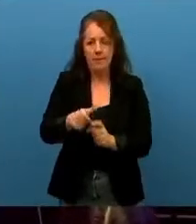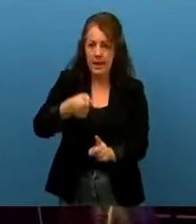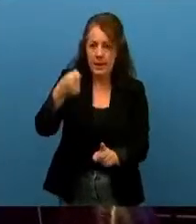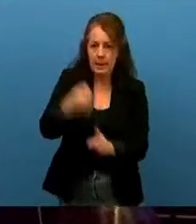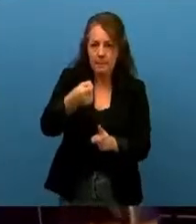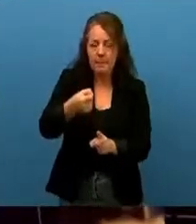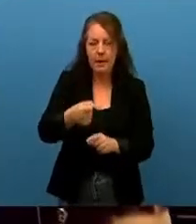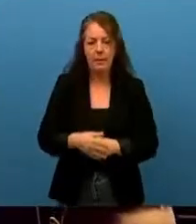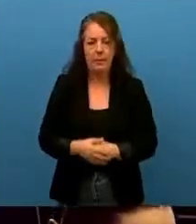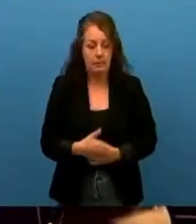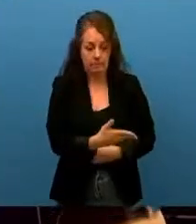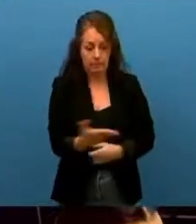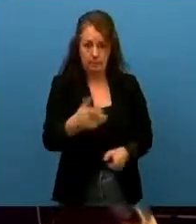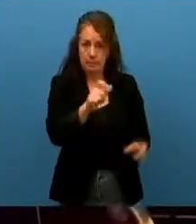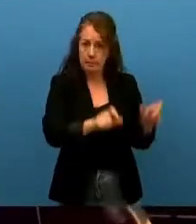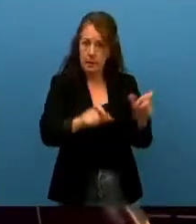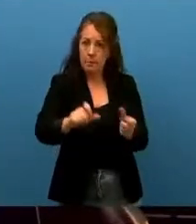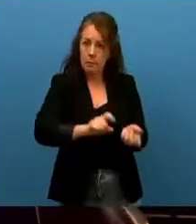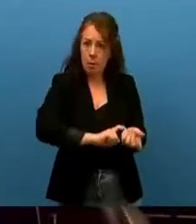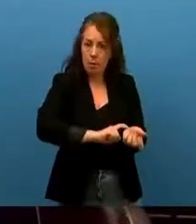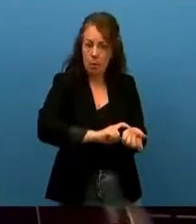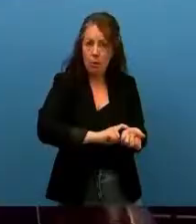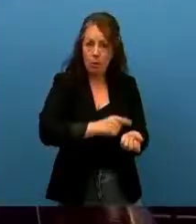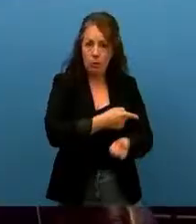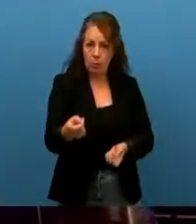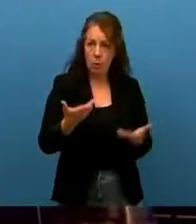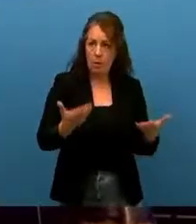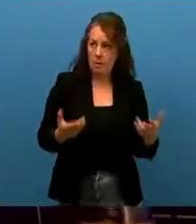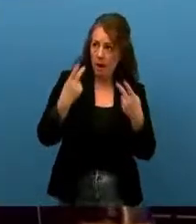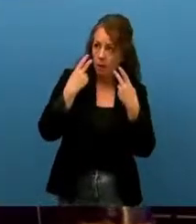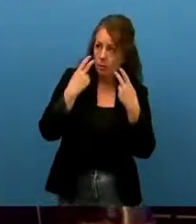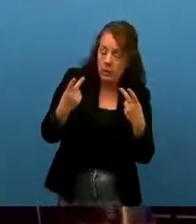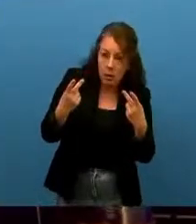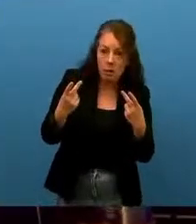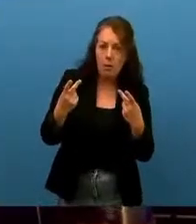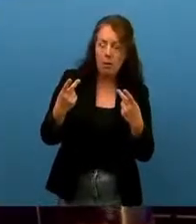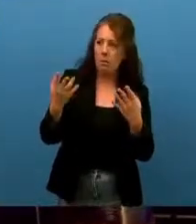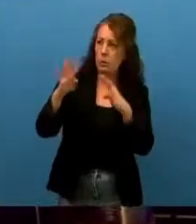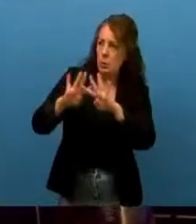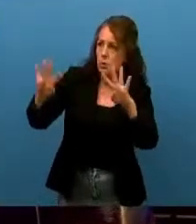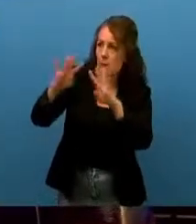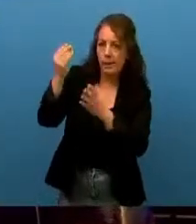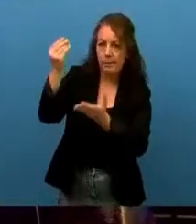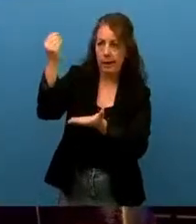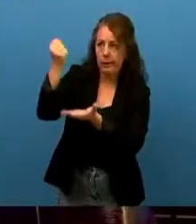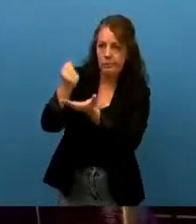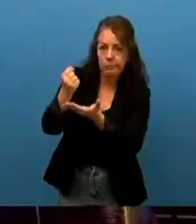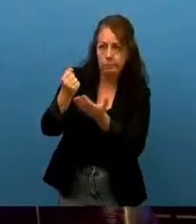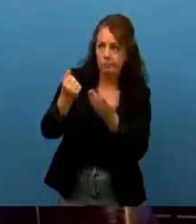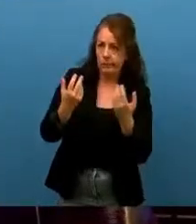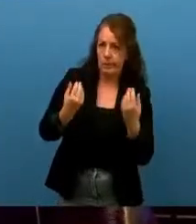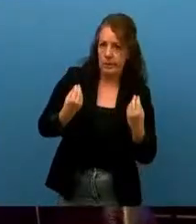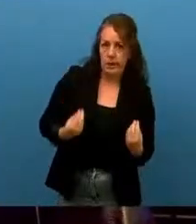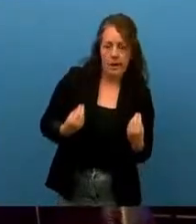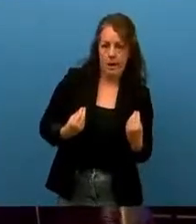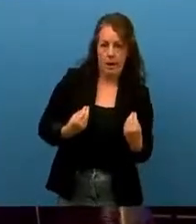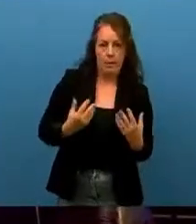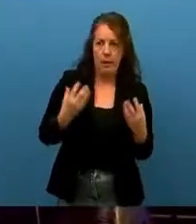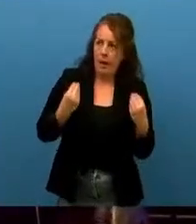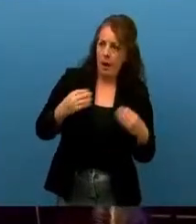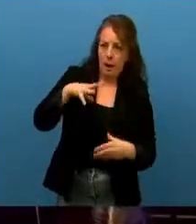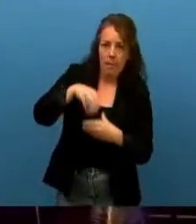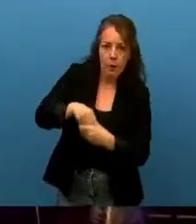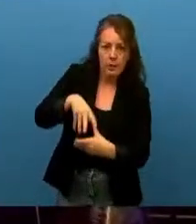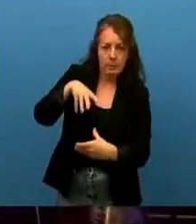on the work of the Human Rights Council. Indigenous peoples are currently confronting a context of reduced financial resources within the